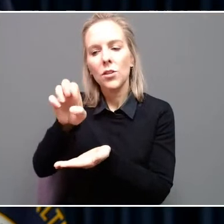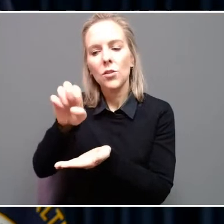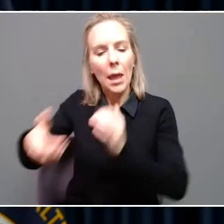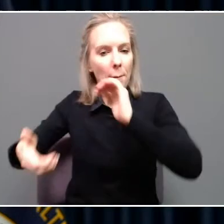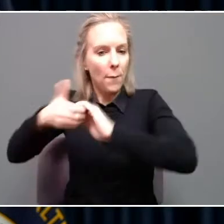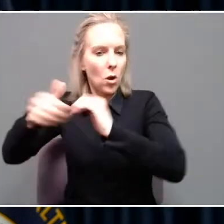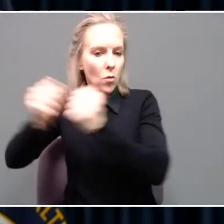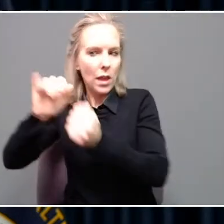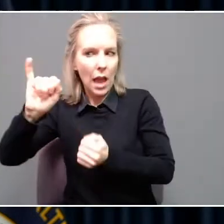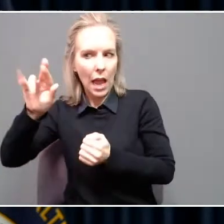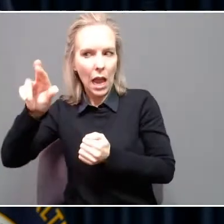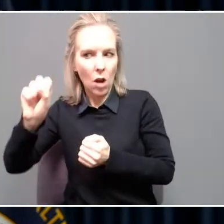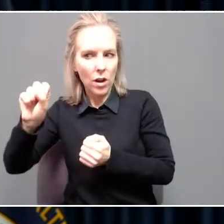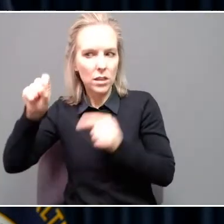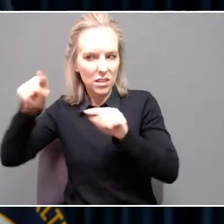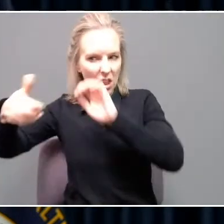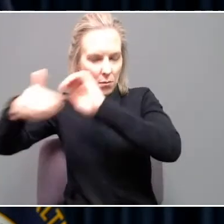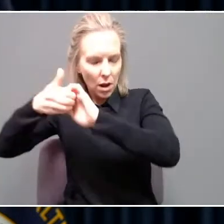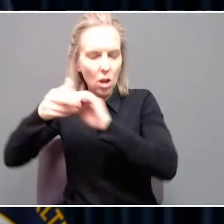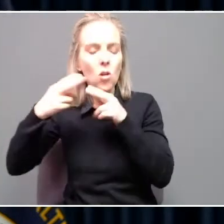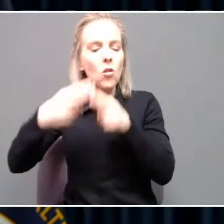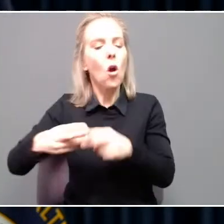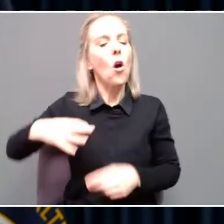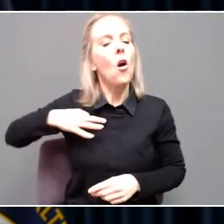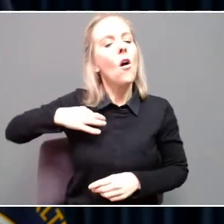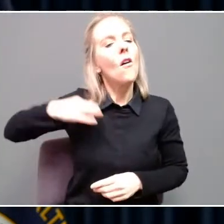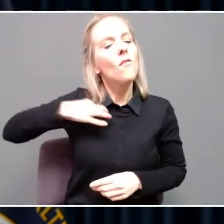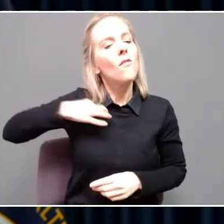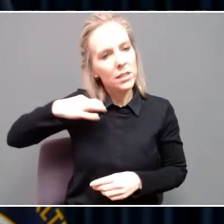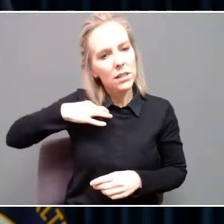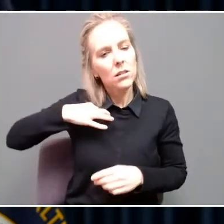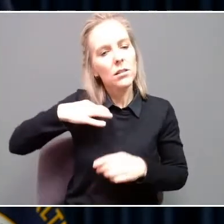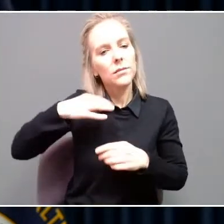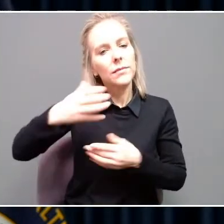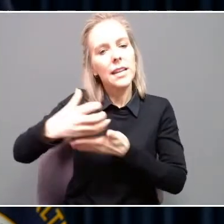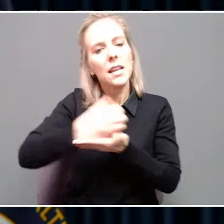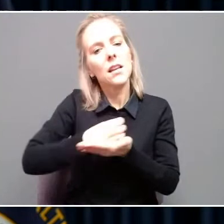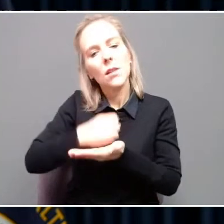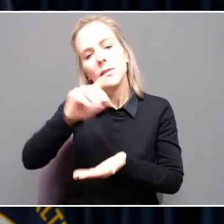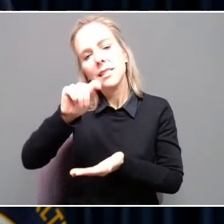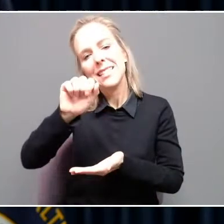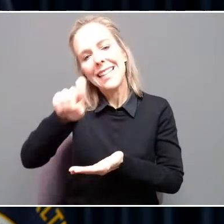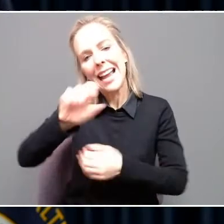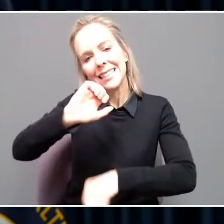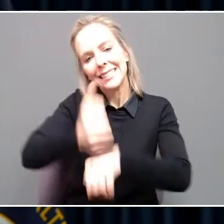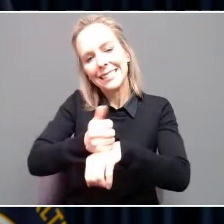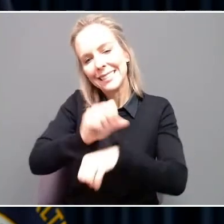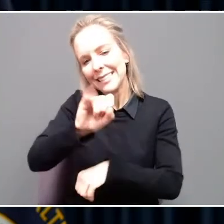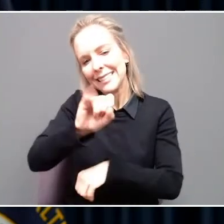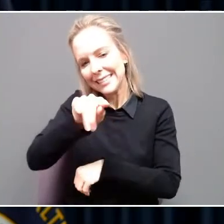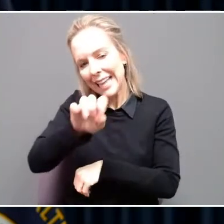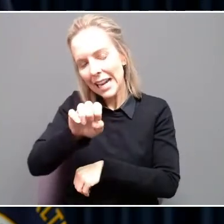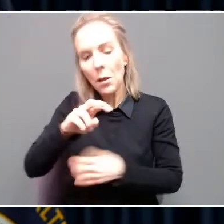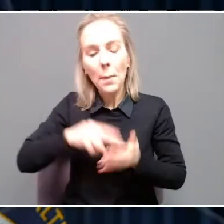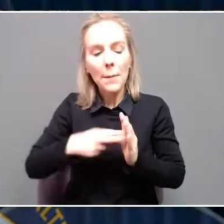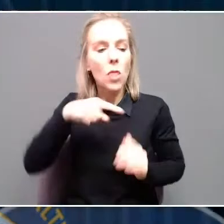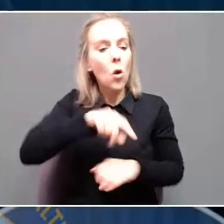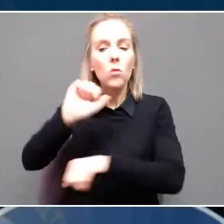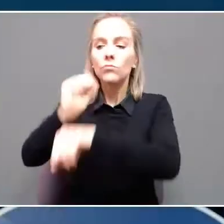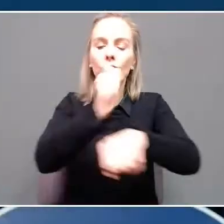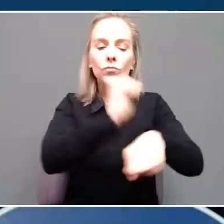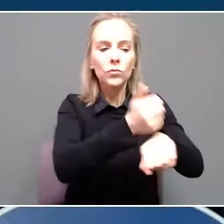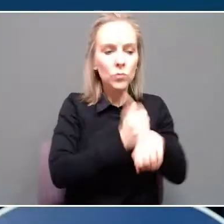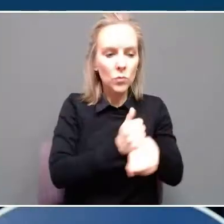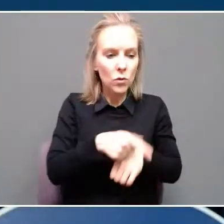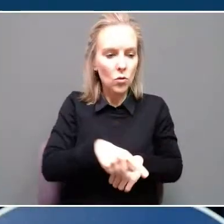what they call volunteer income tax assistance sites. At these sites, knowledgeable staff provide free tax